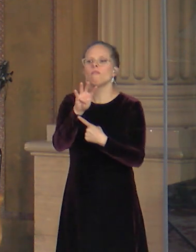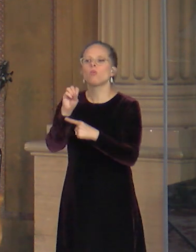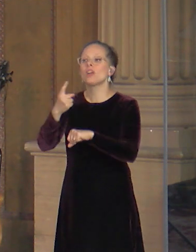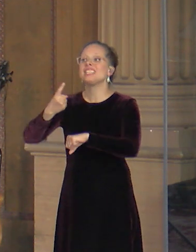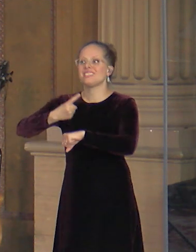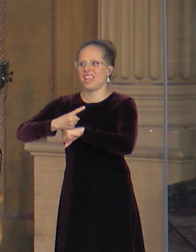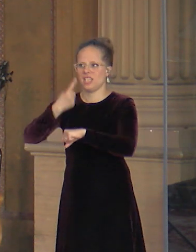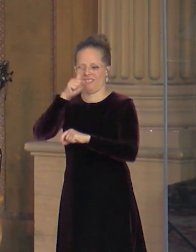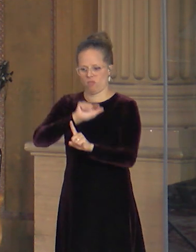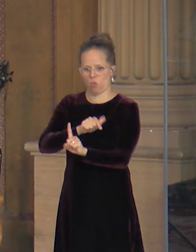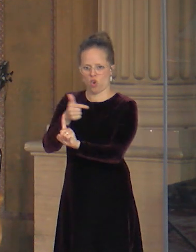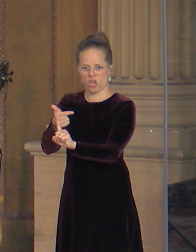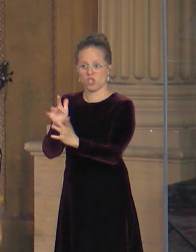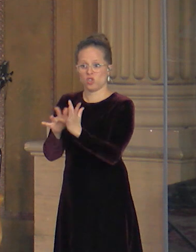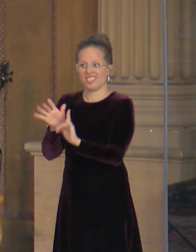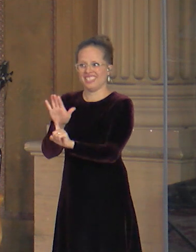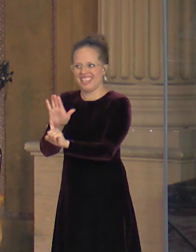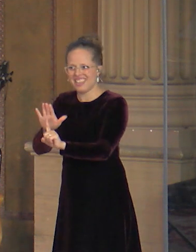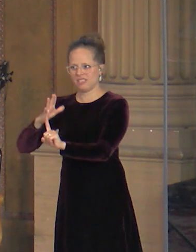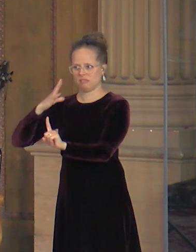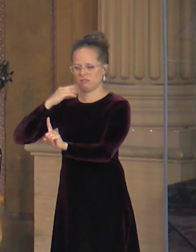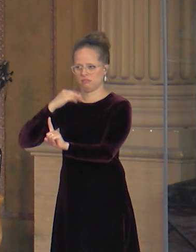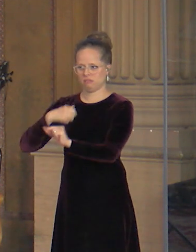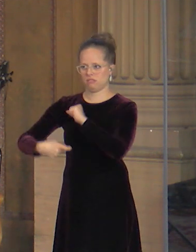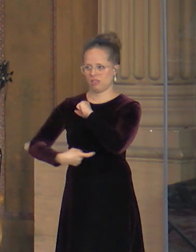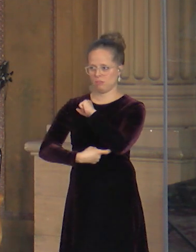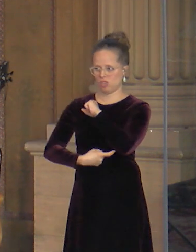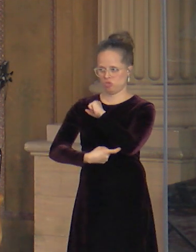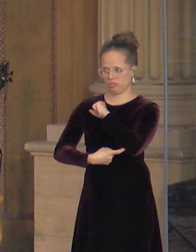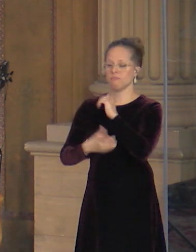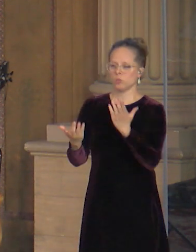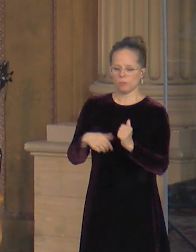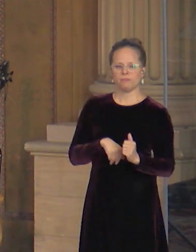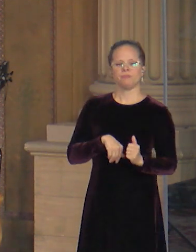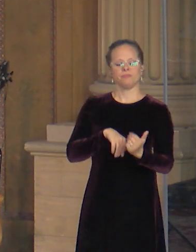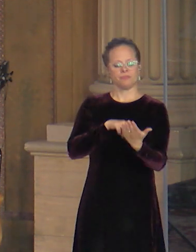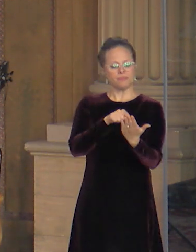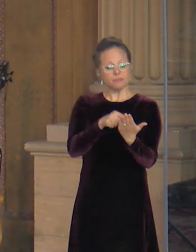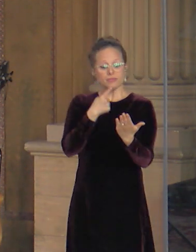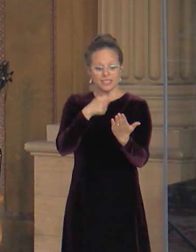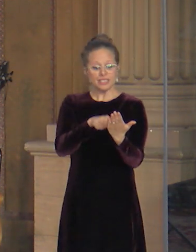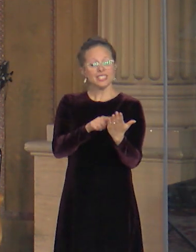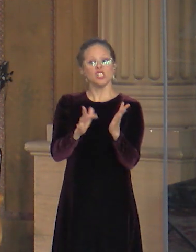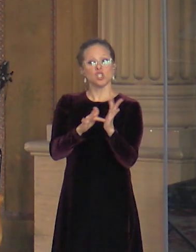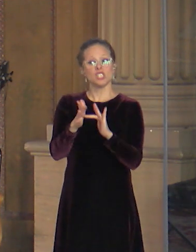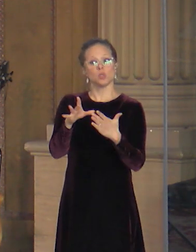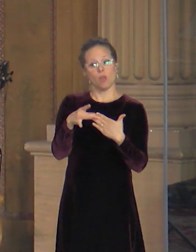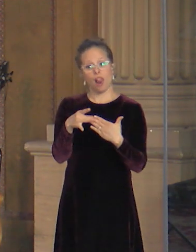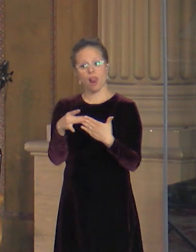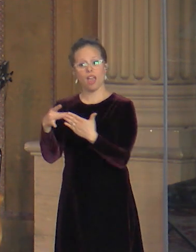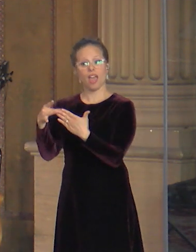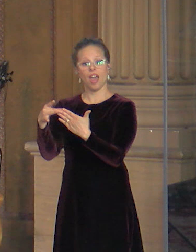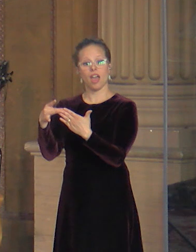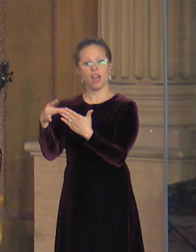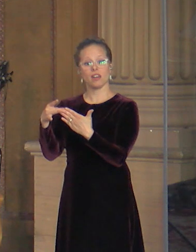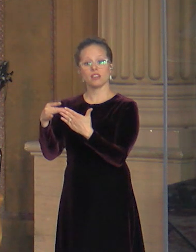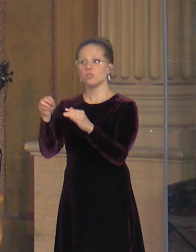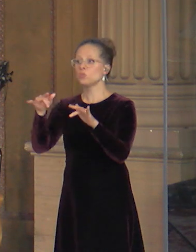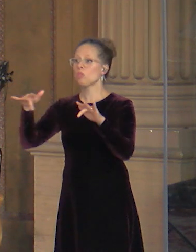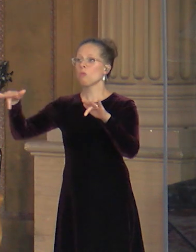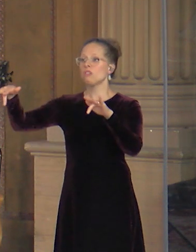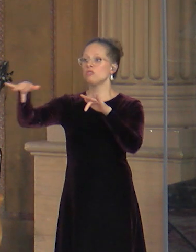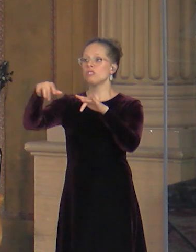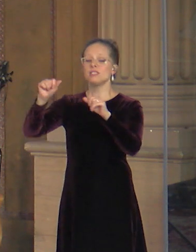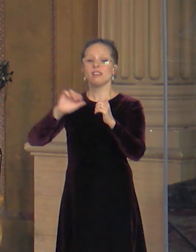own temptation and so Matthew 4 verse 1 says then Jesus was led up by the Spirit into the wilderness to be tempted by the